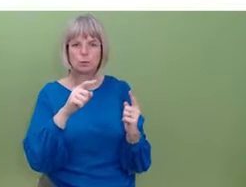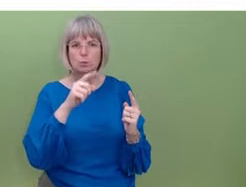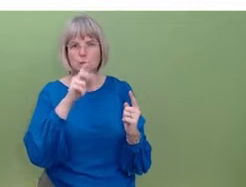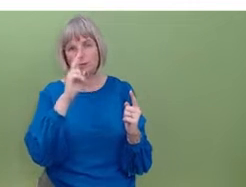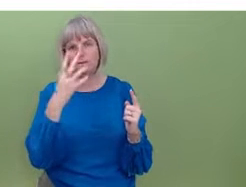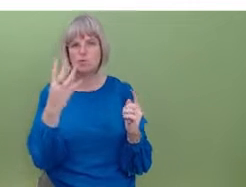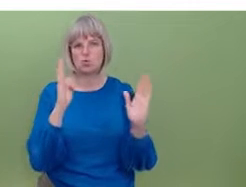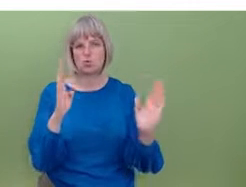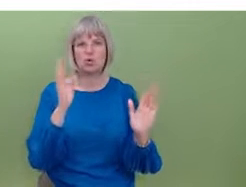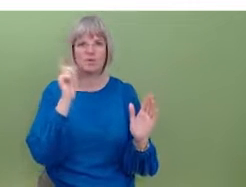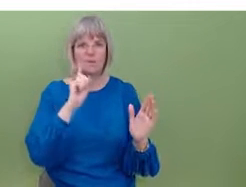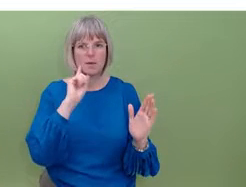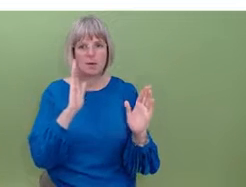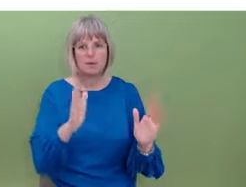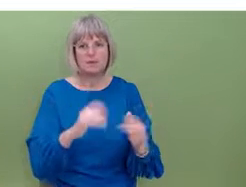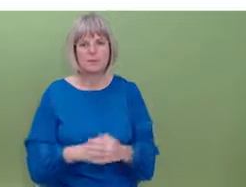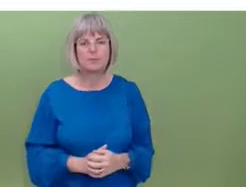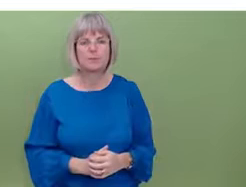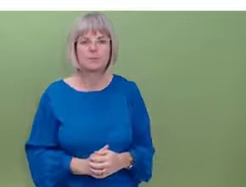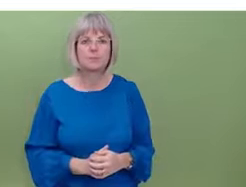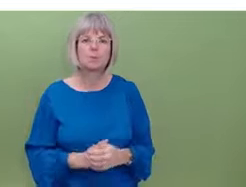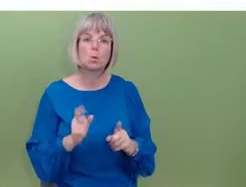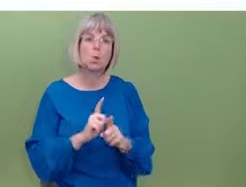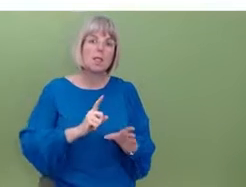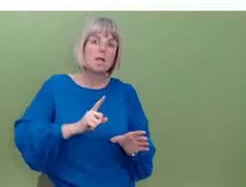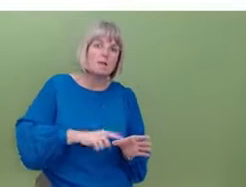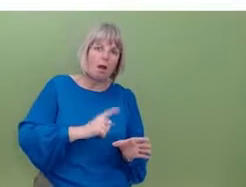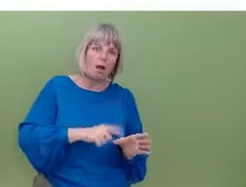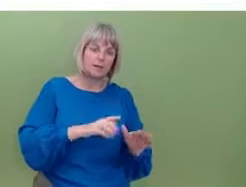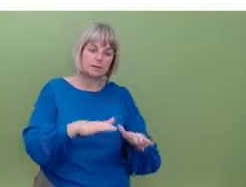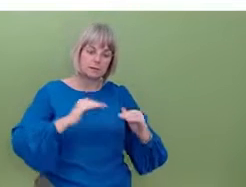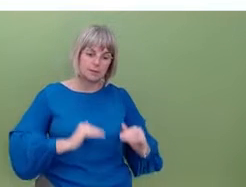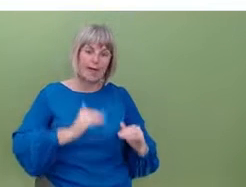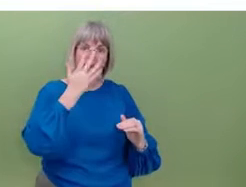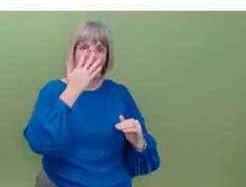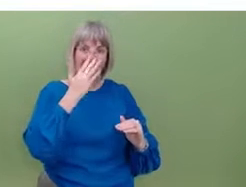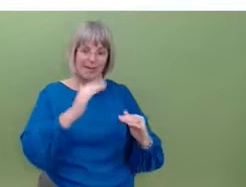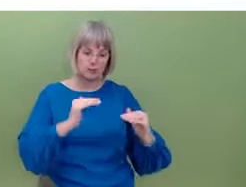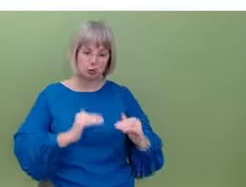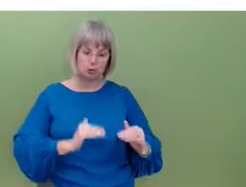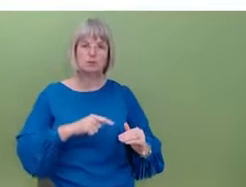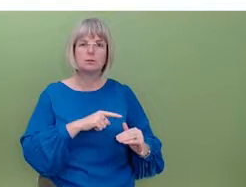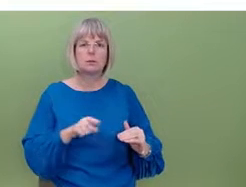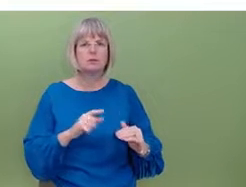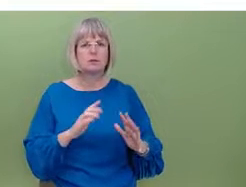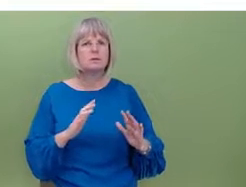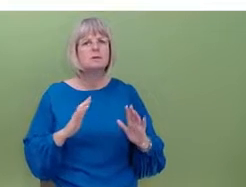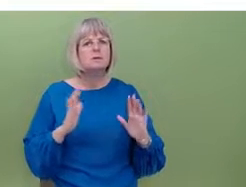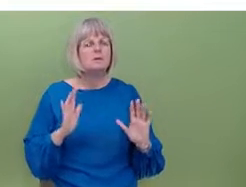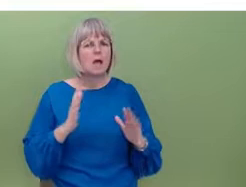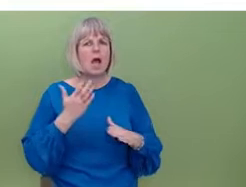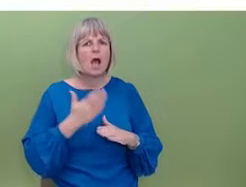also say that the youngest age group shows highest unemployment growth, and this cannot